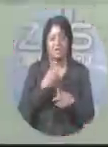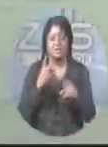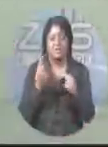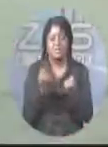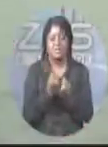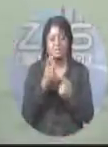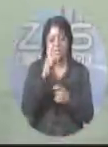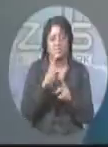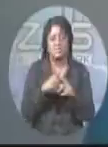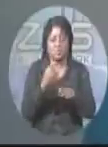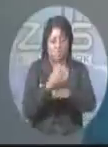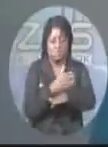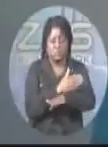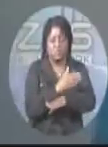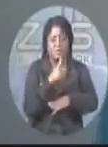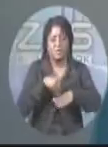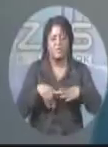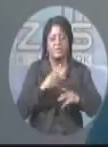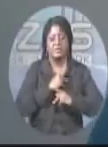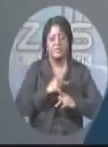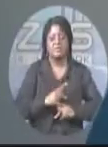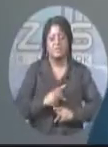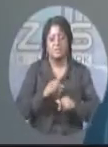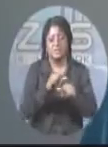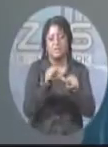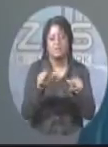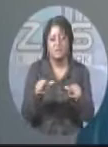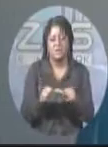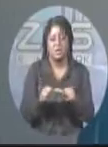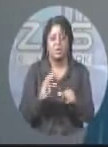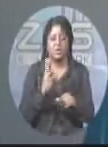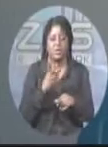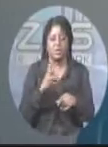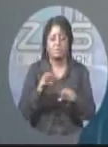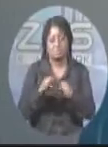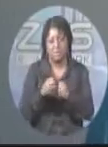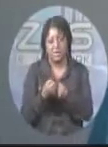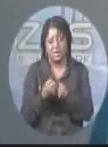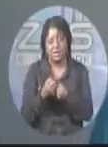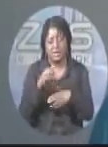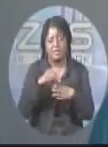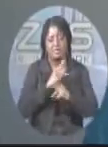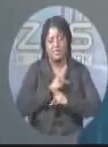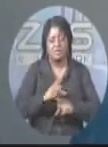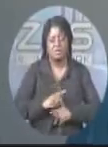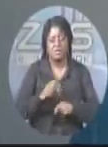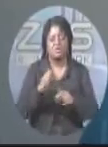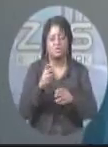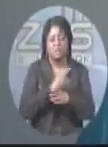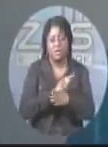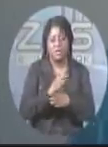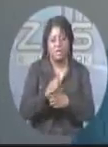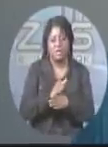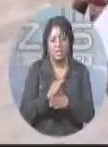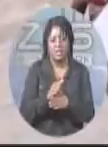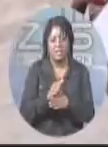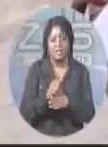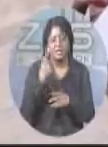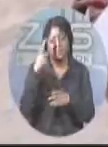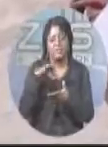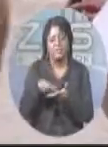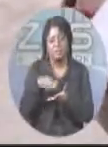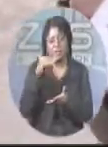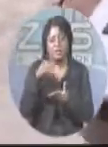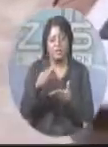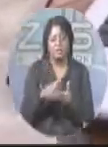aspect. And we break the physical training for play the first friendly against Tahiti, for learn. The new